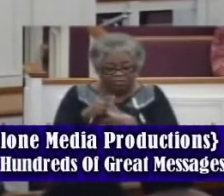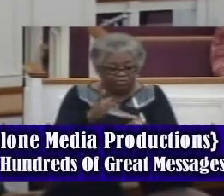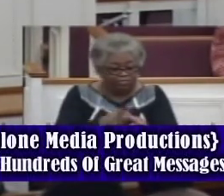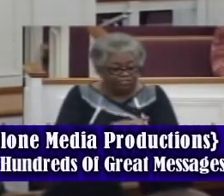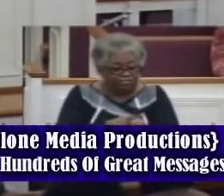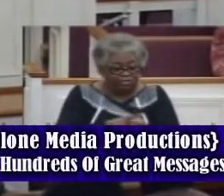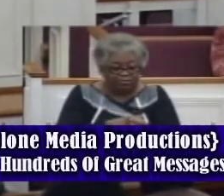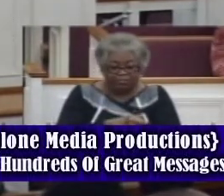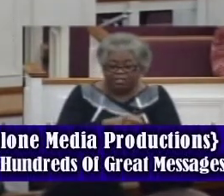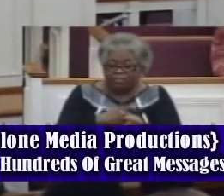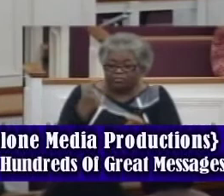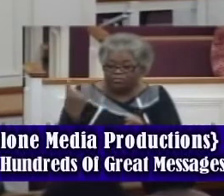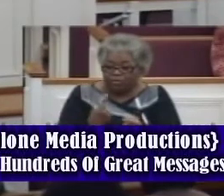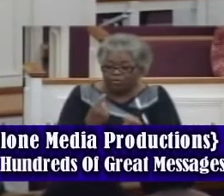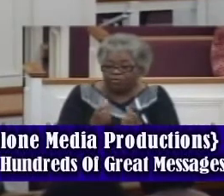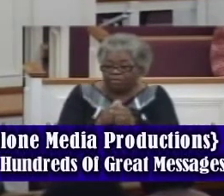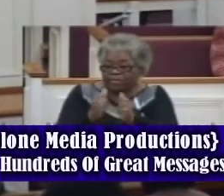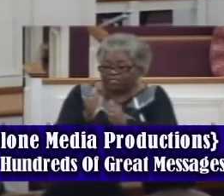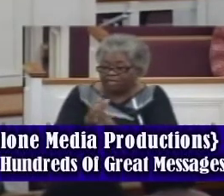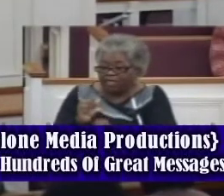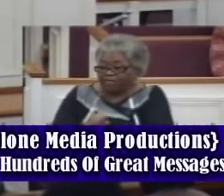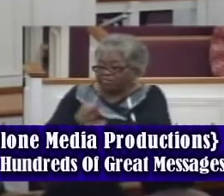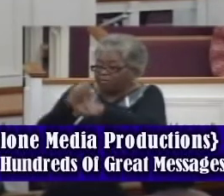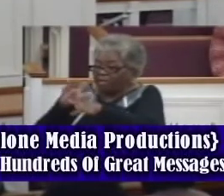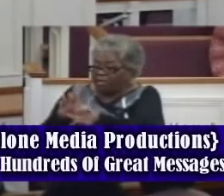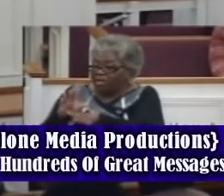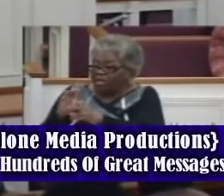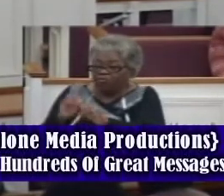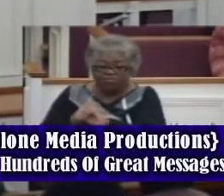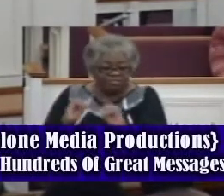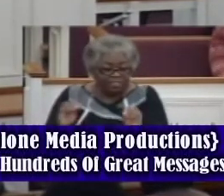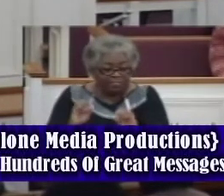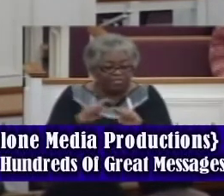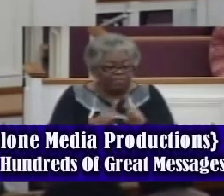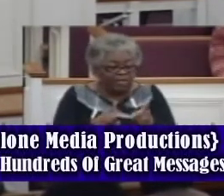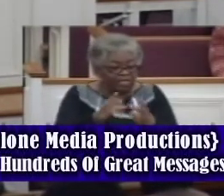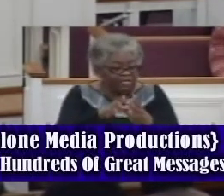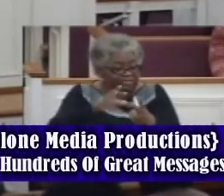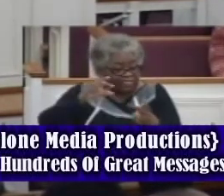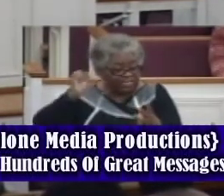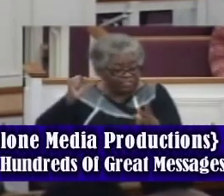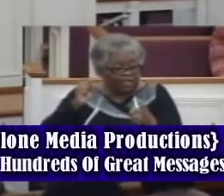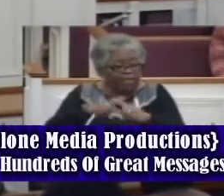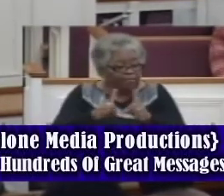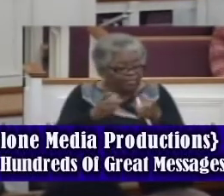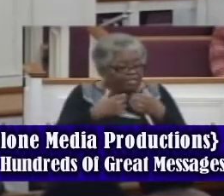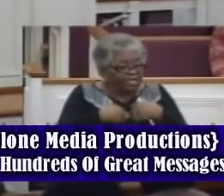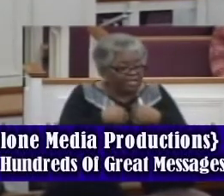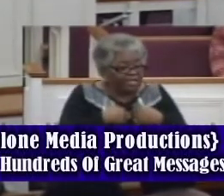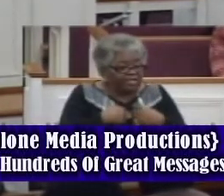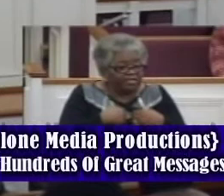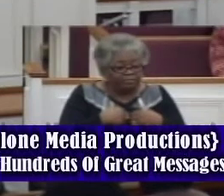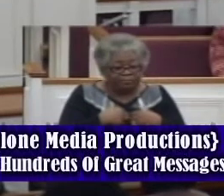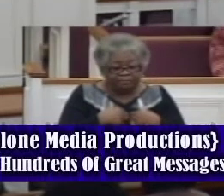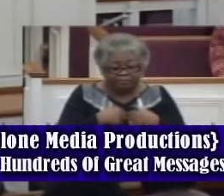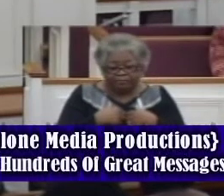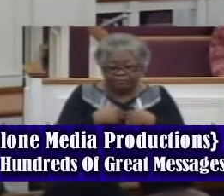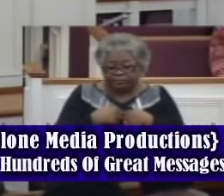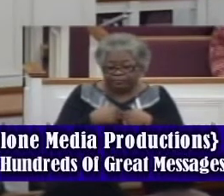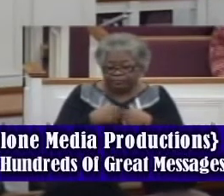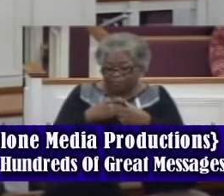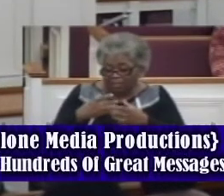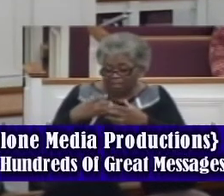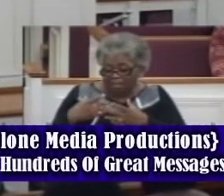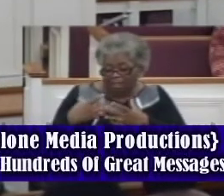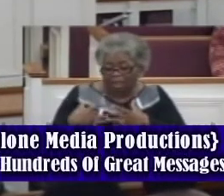watch, he's just on the backside of the mountain with nothing but a slingshot. But he had something else. He had a